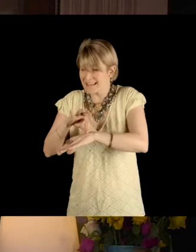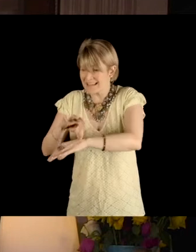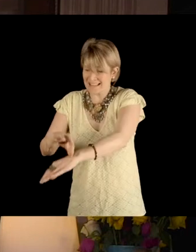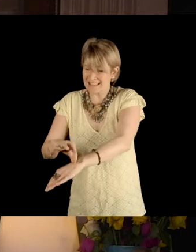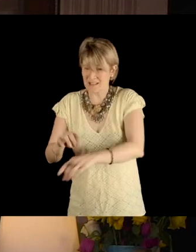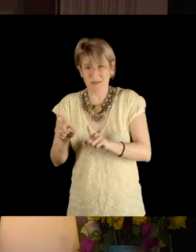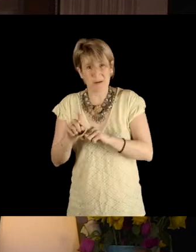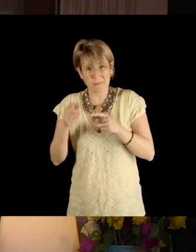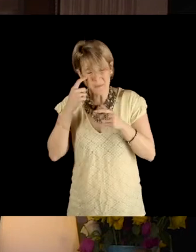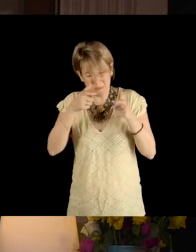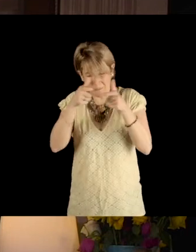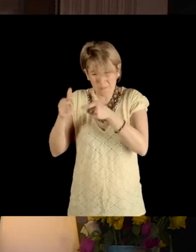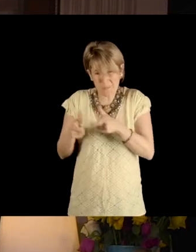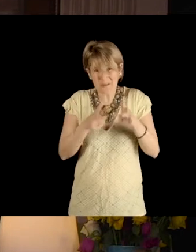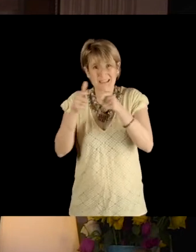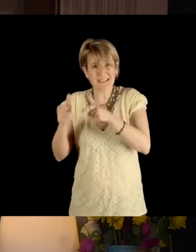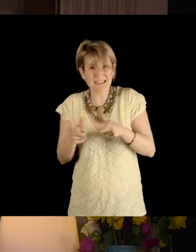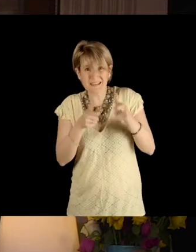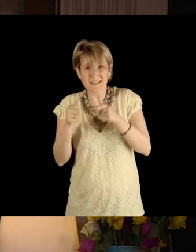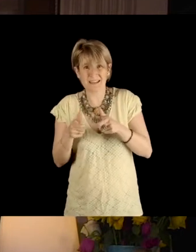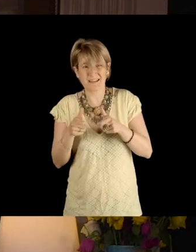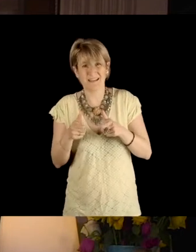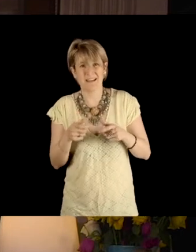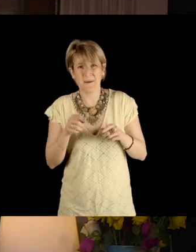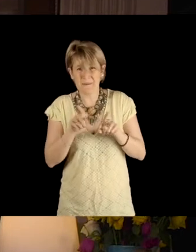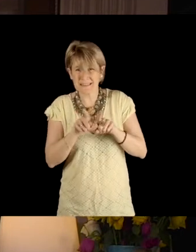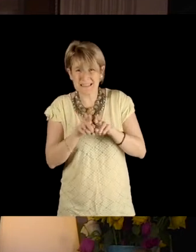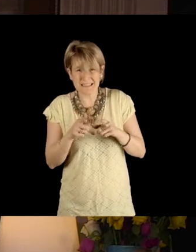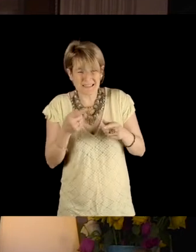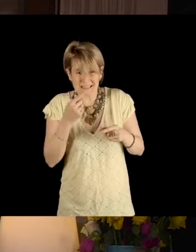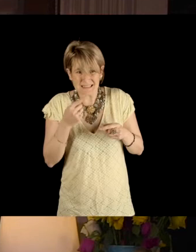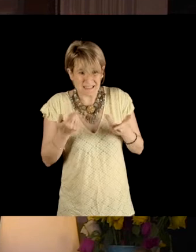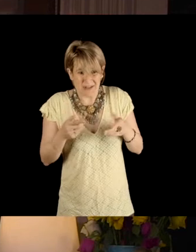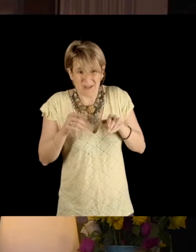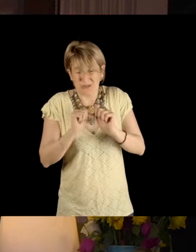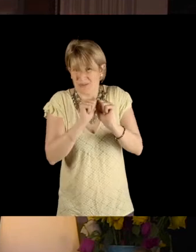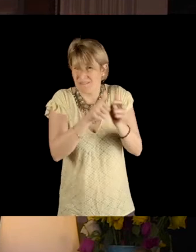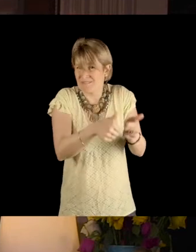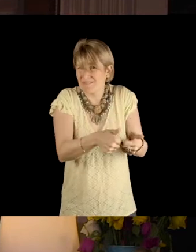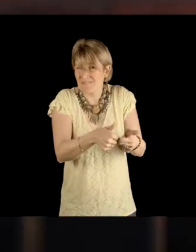head till the tailbone. Imagine that and think that they are going from that back side.